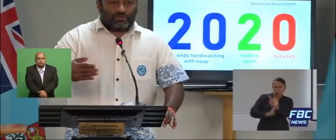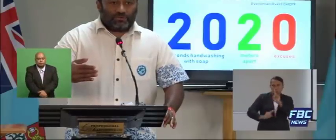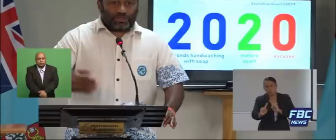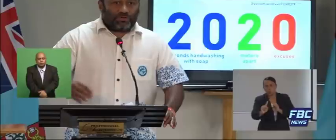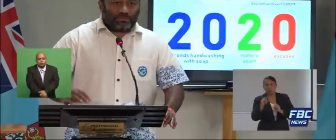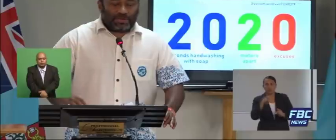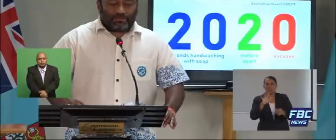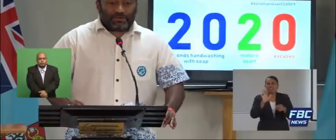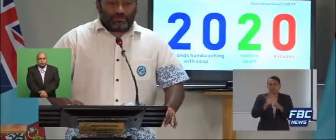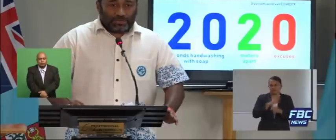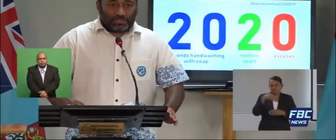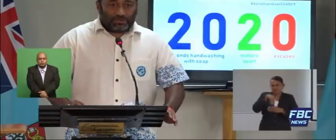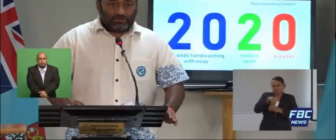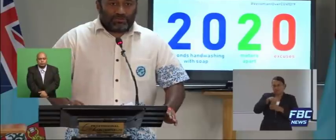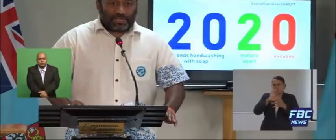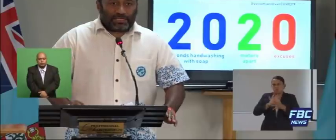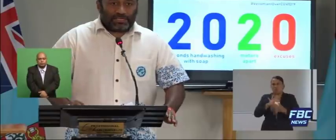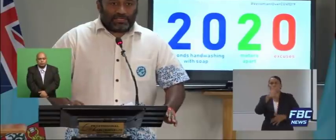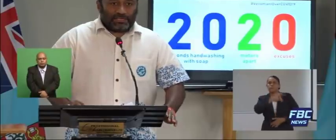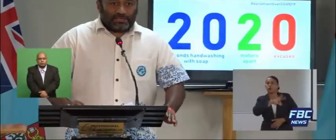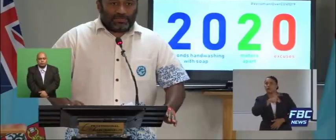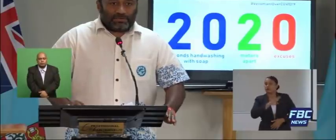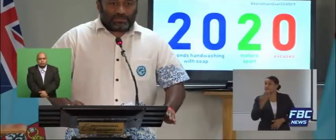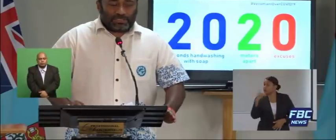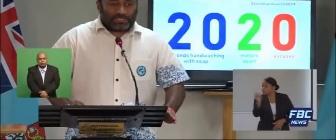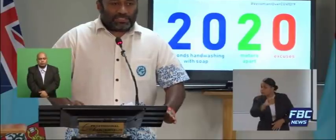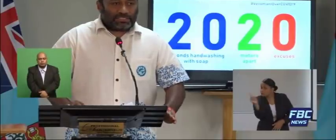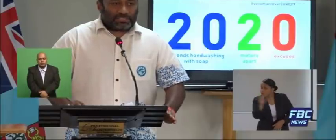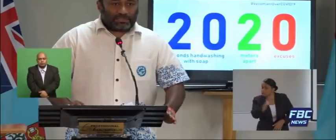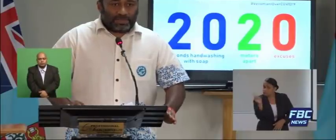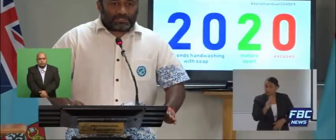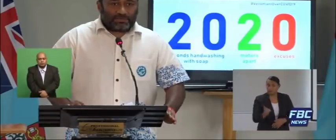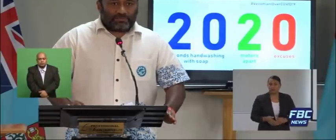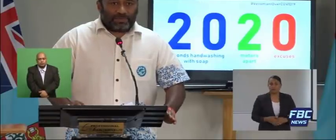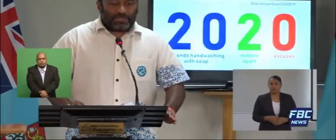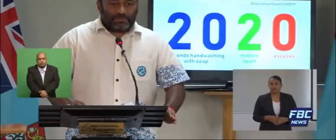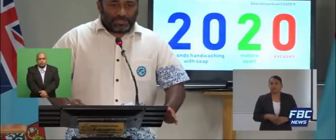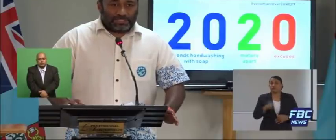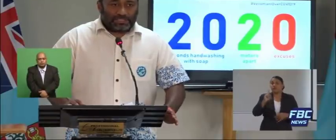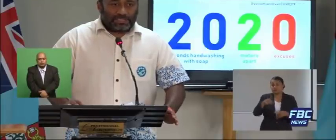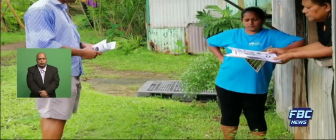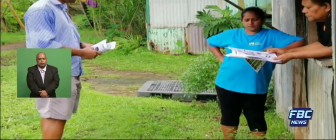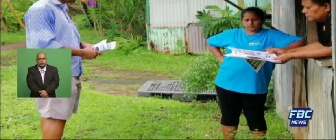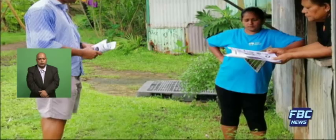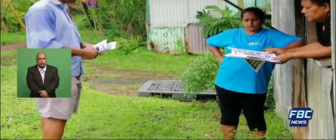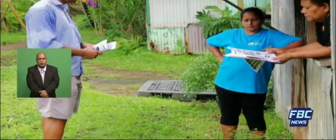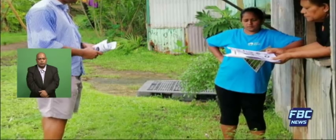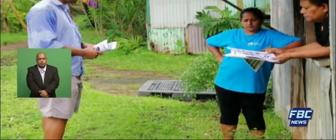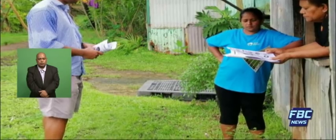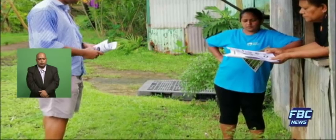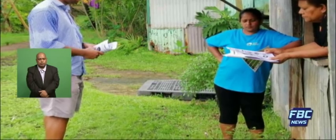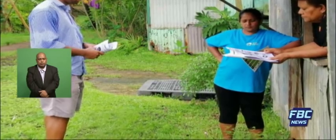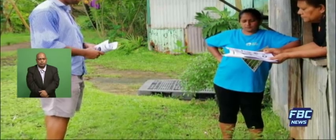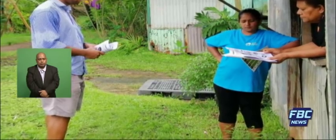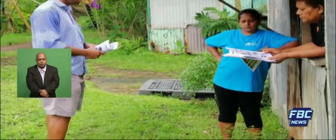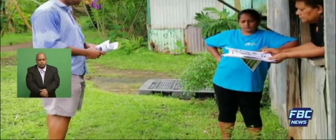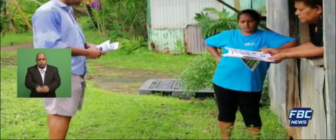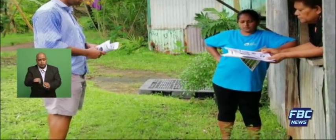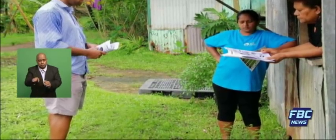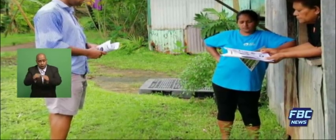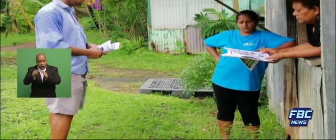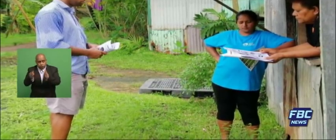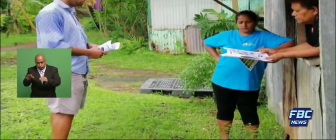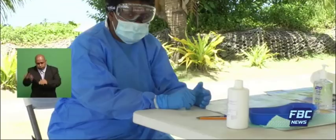to do for their own benefit to please don't do that, because this is the matter of public emergency. The house-to-house visits are done under